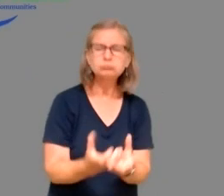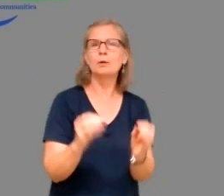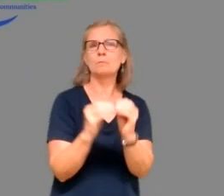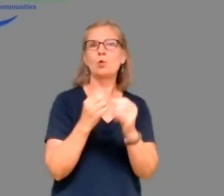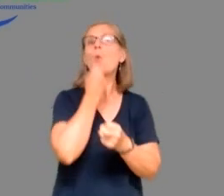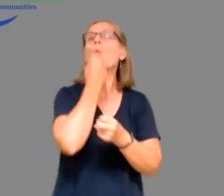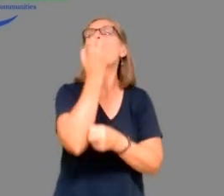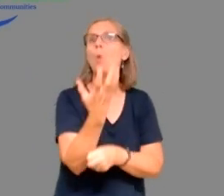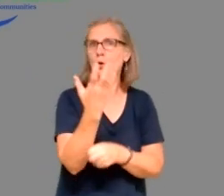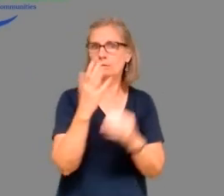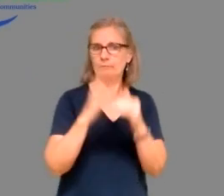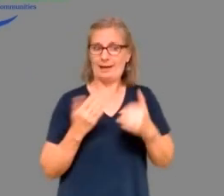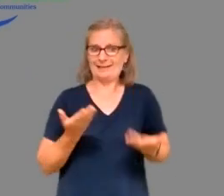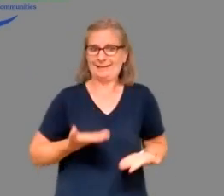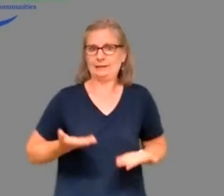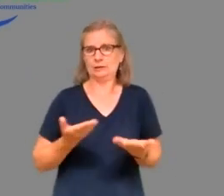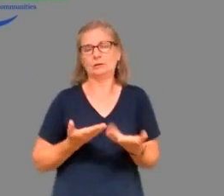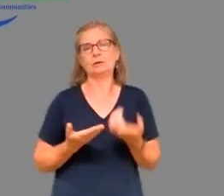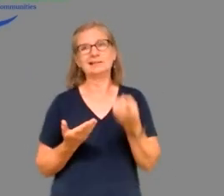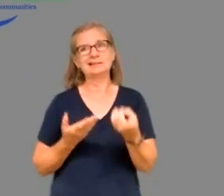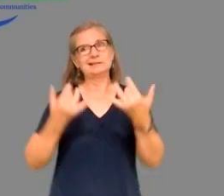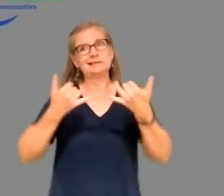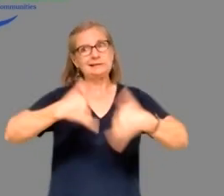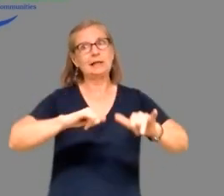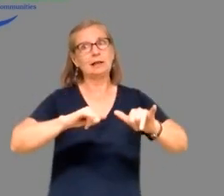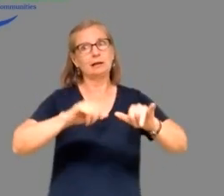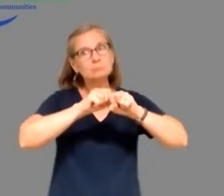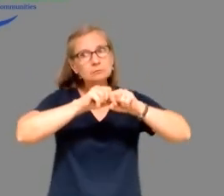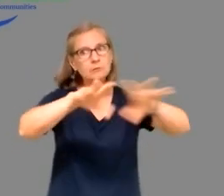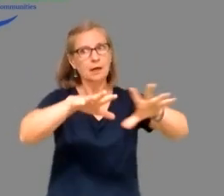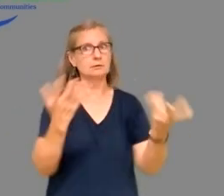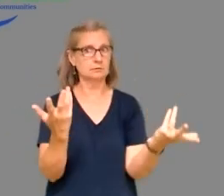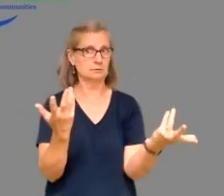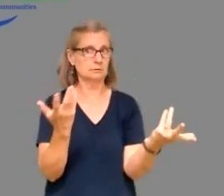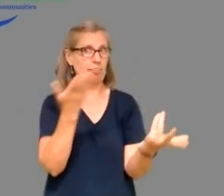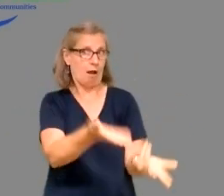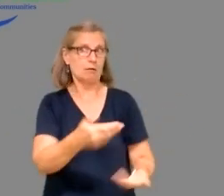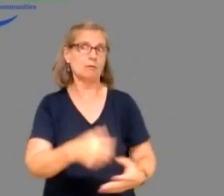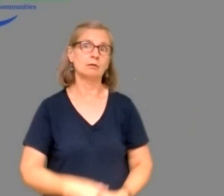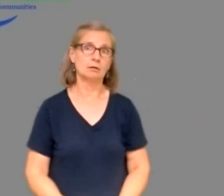transmission of the COVID-19 virus. So absolutely.